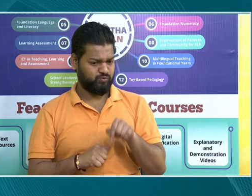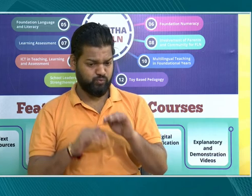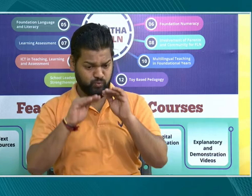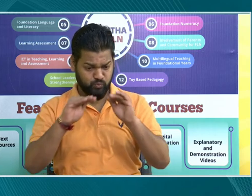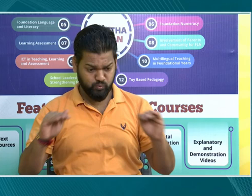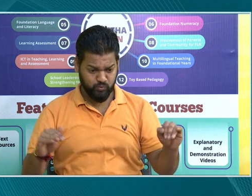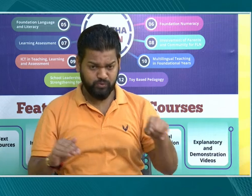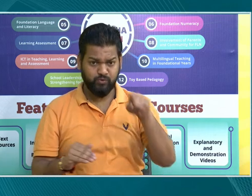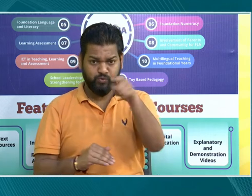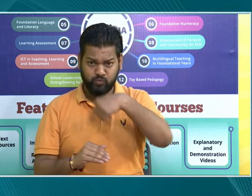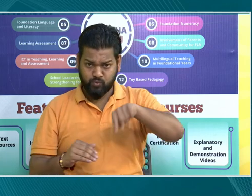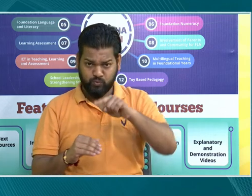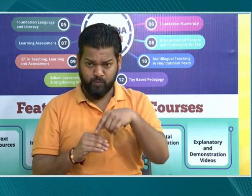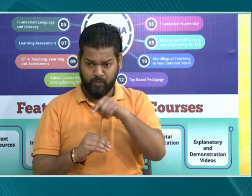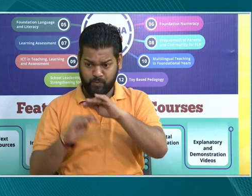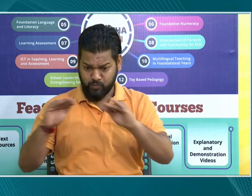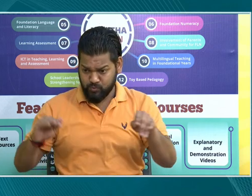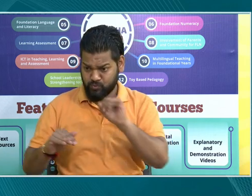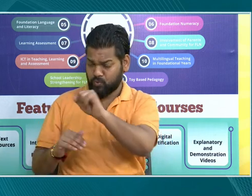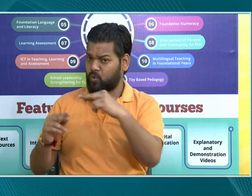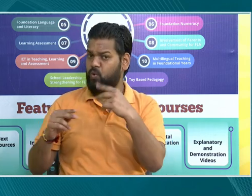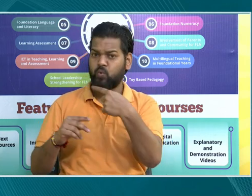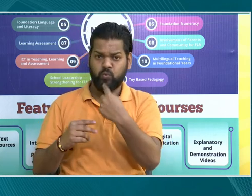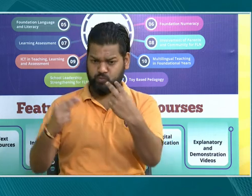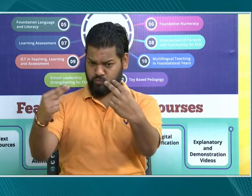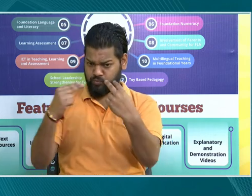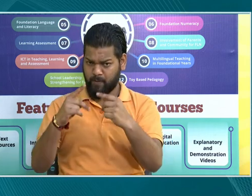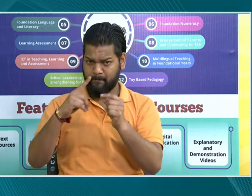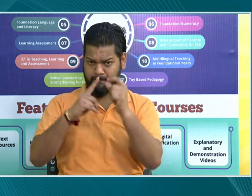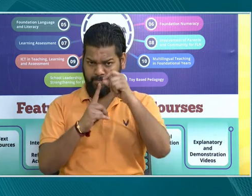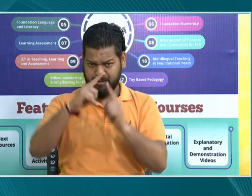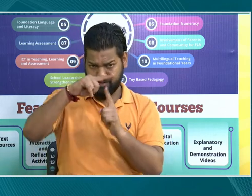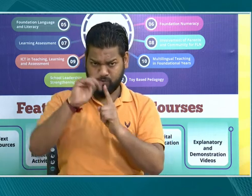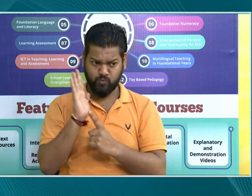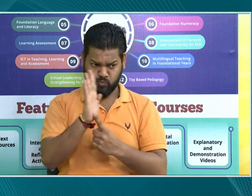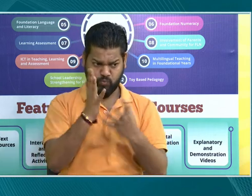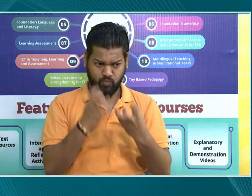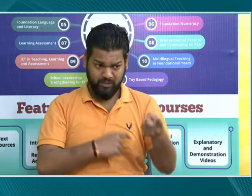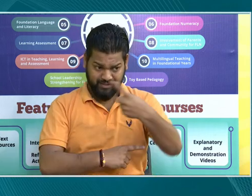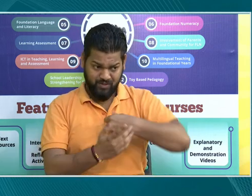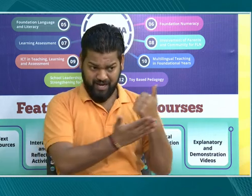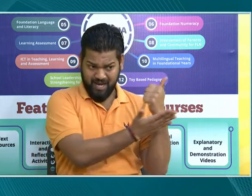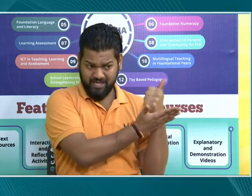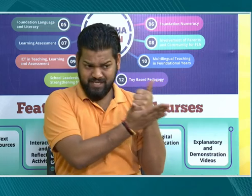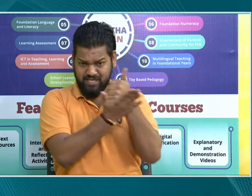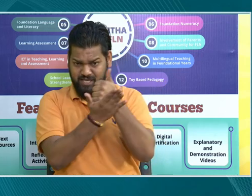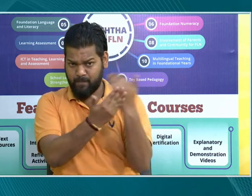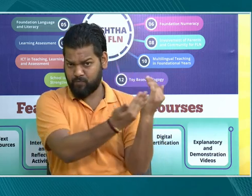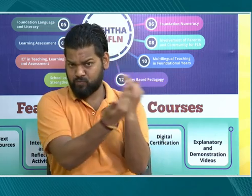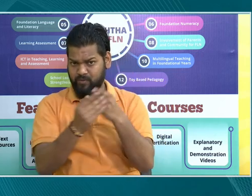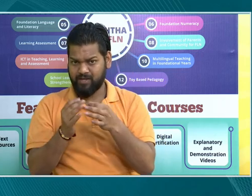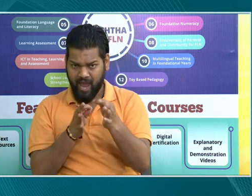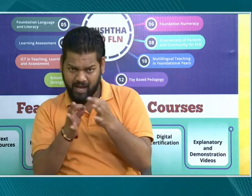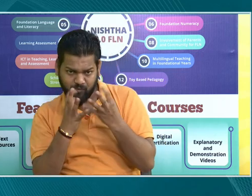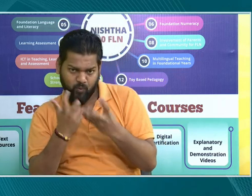the presentation you have prepared and let's understand it better with the help of that? Yes, definitely. So,